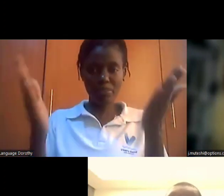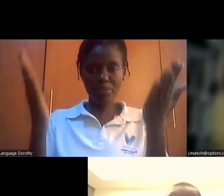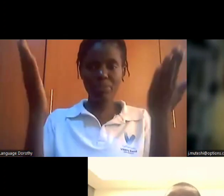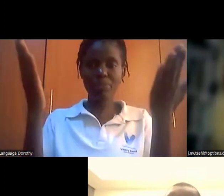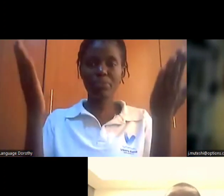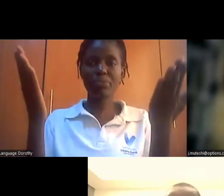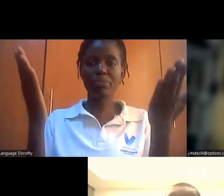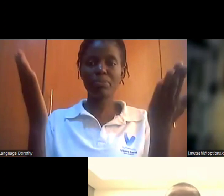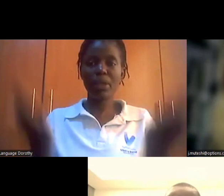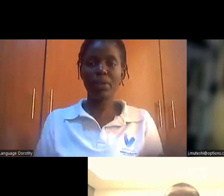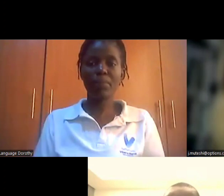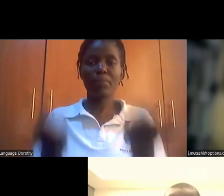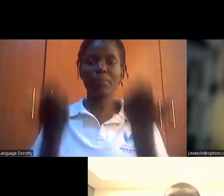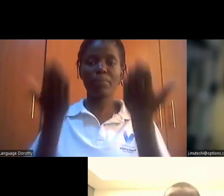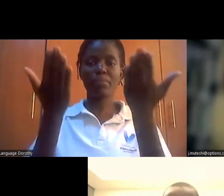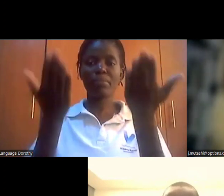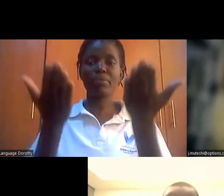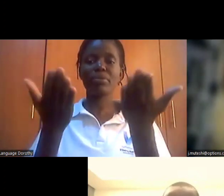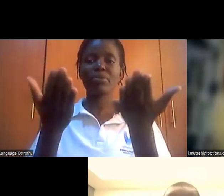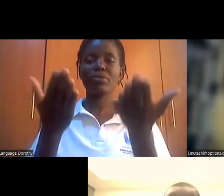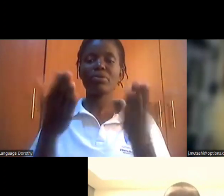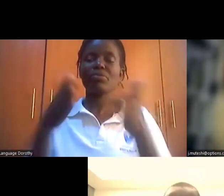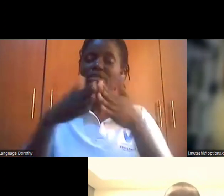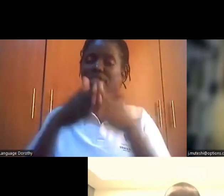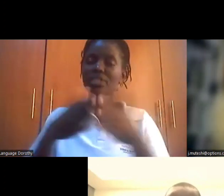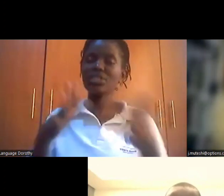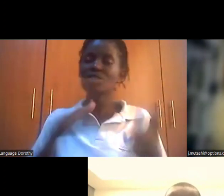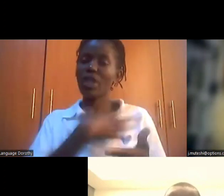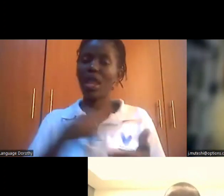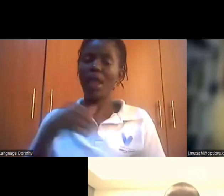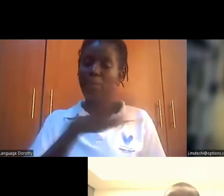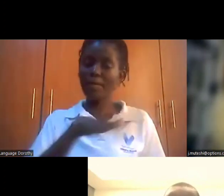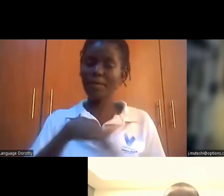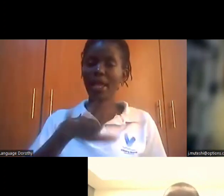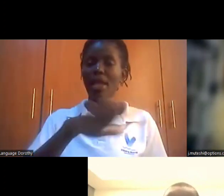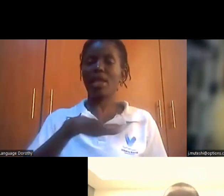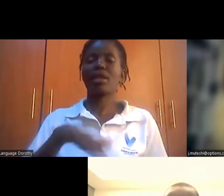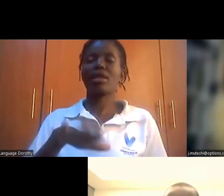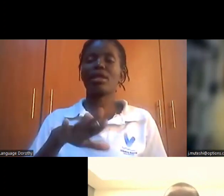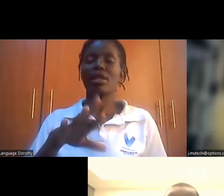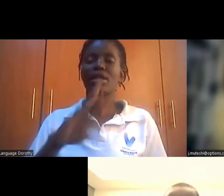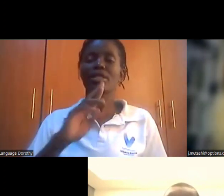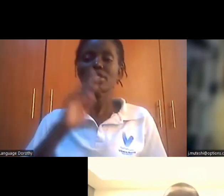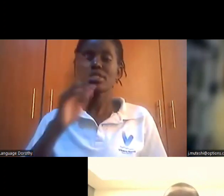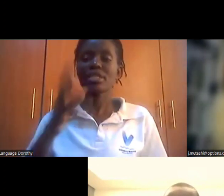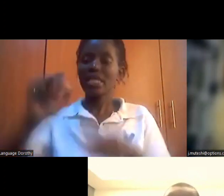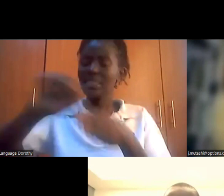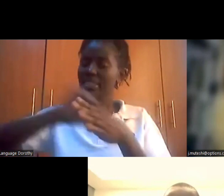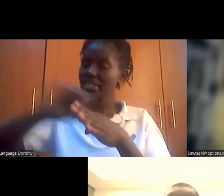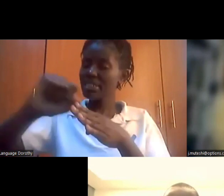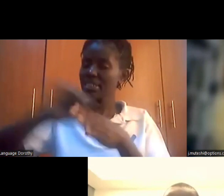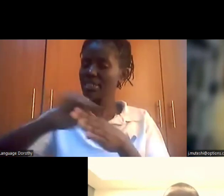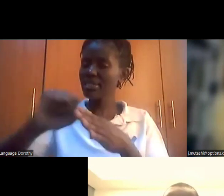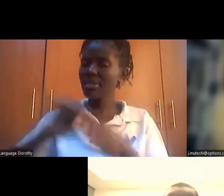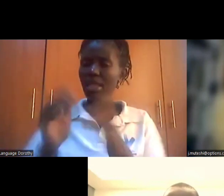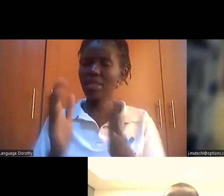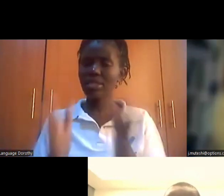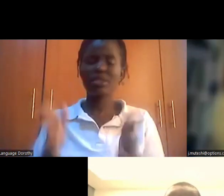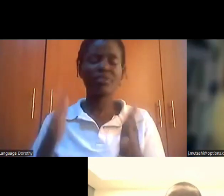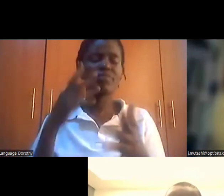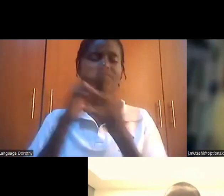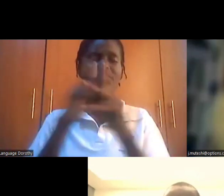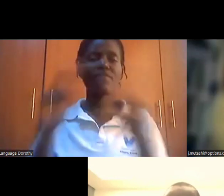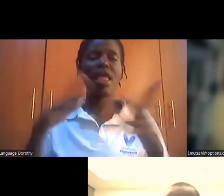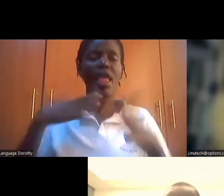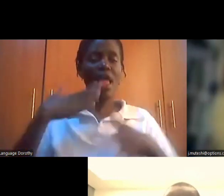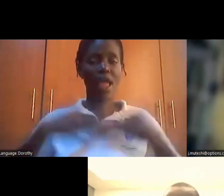sexual outcome as well as other physical outcomes. And the trainees were very happy about that. The fourth